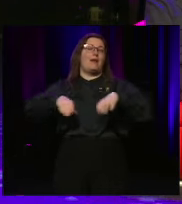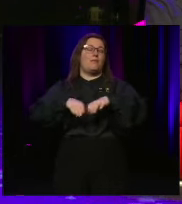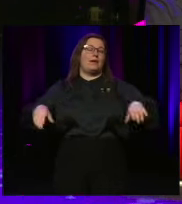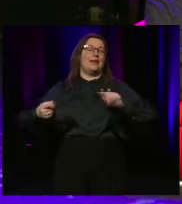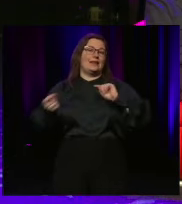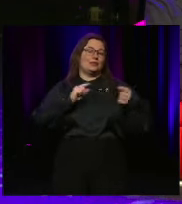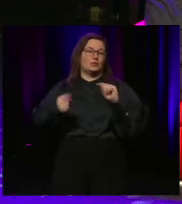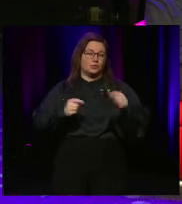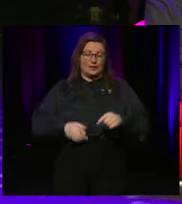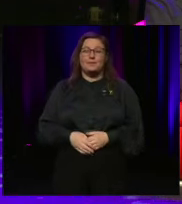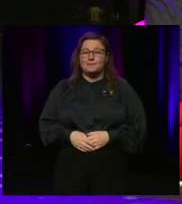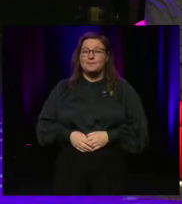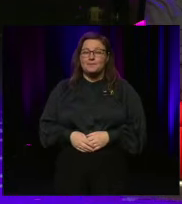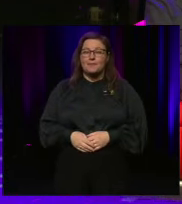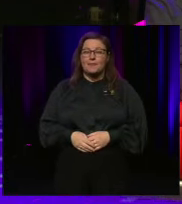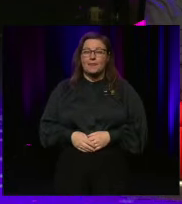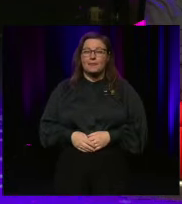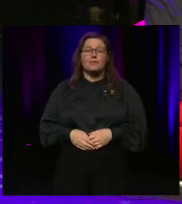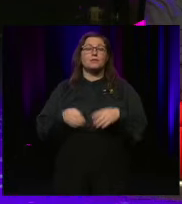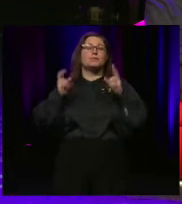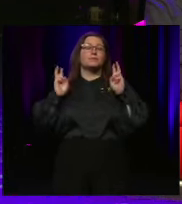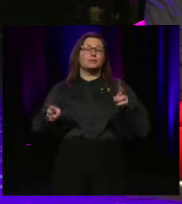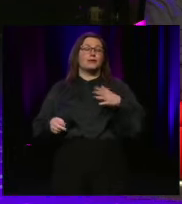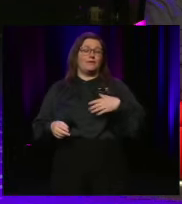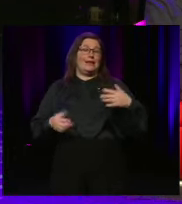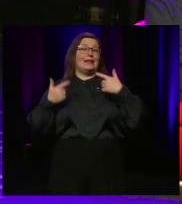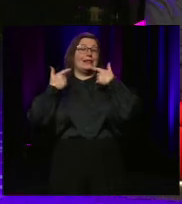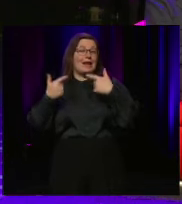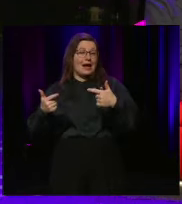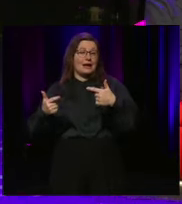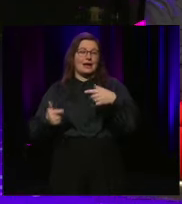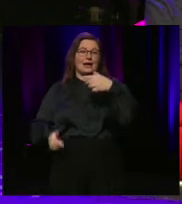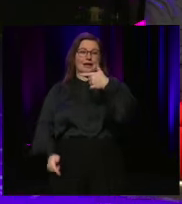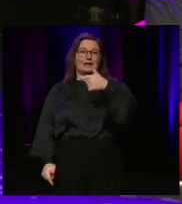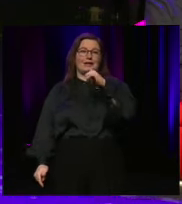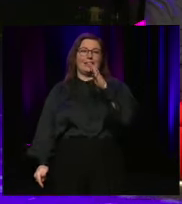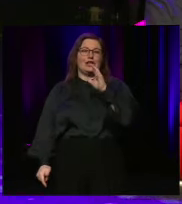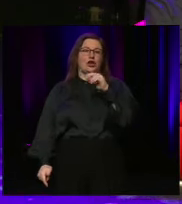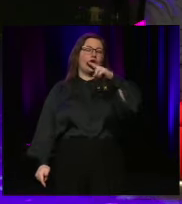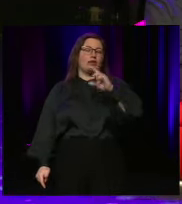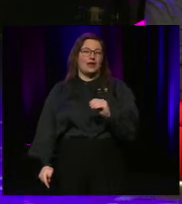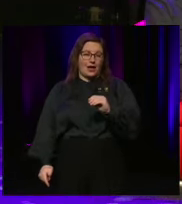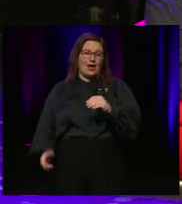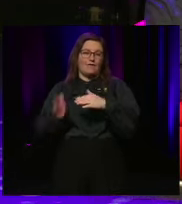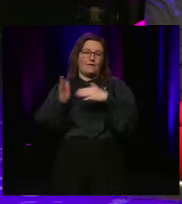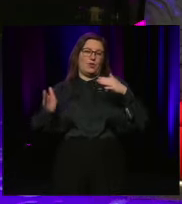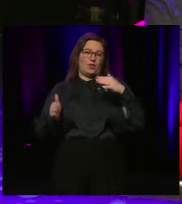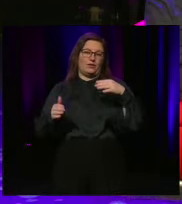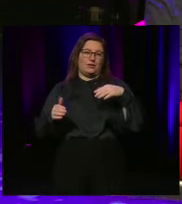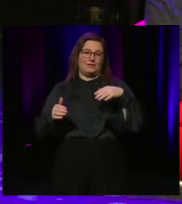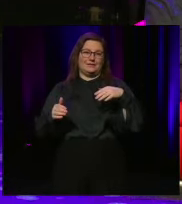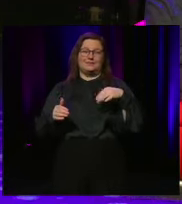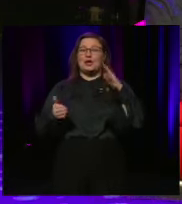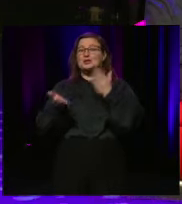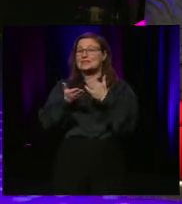this event. And I also would like to thank Tiana Berzelius at the University College Stockholm and Tamsin